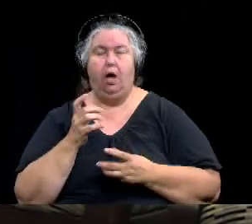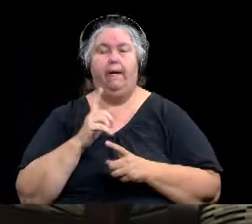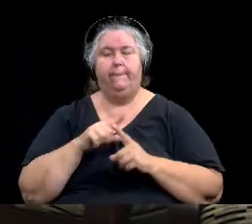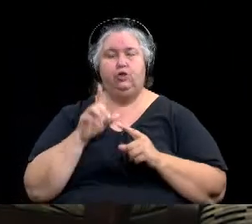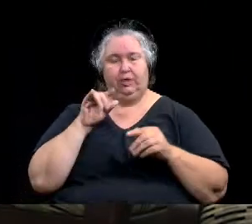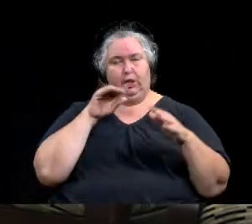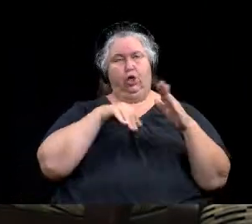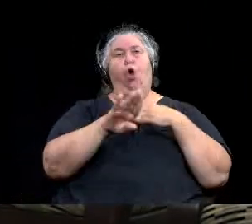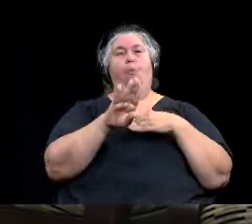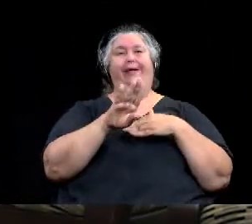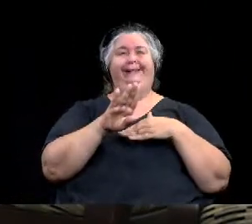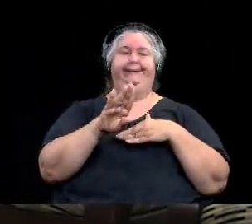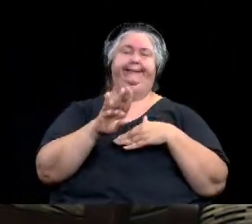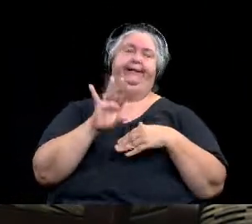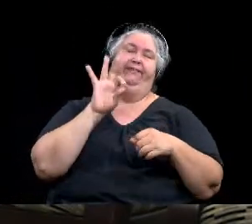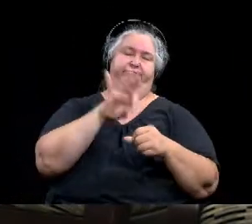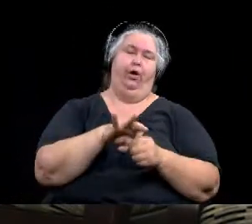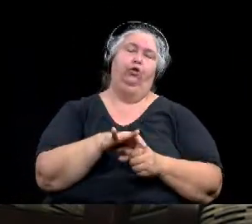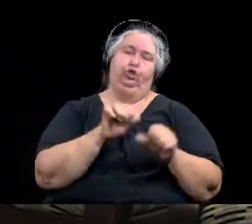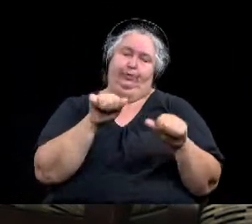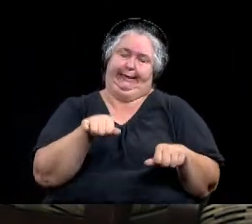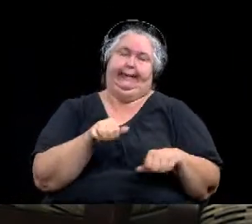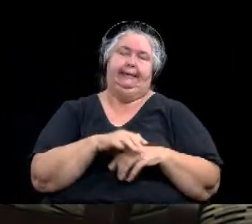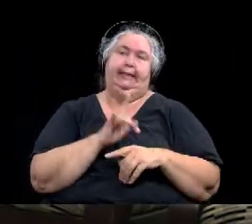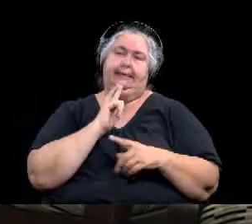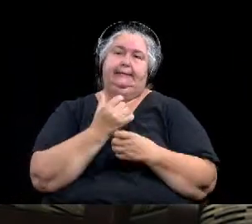don't be afraid to go vote. That's the number one thing.